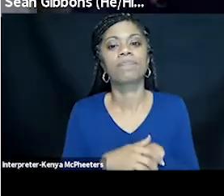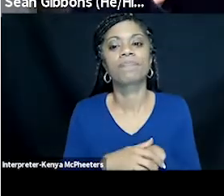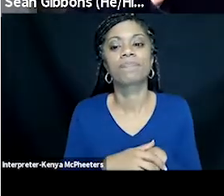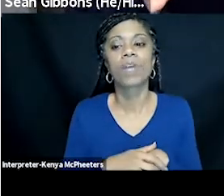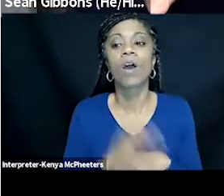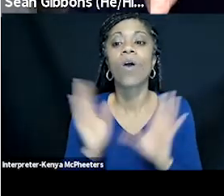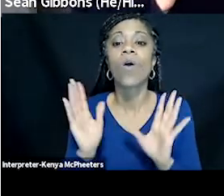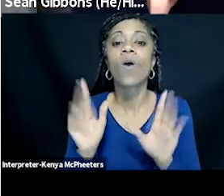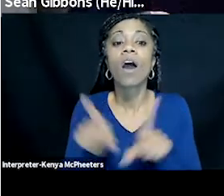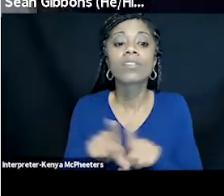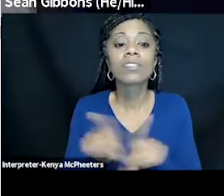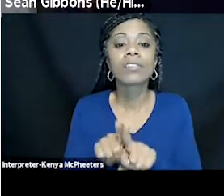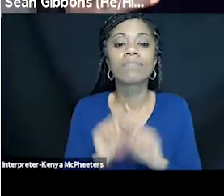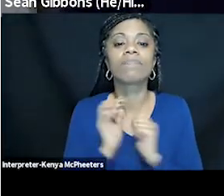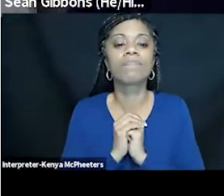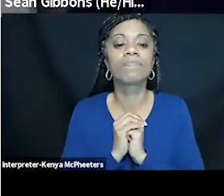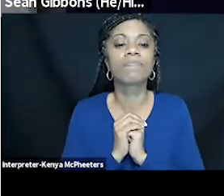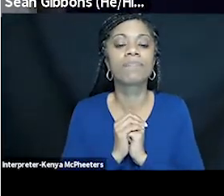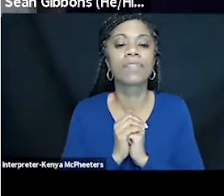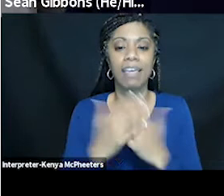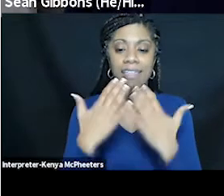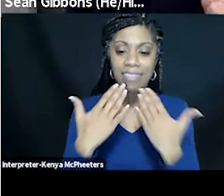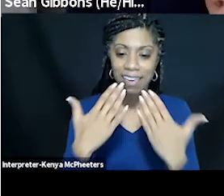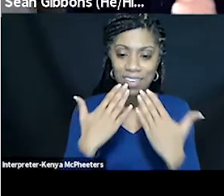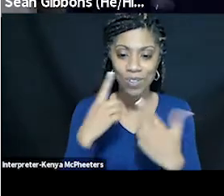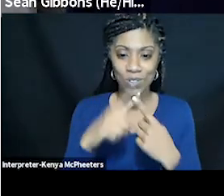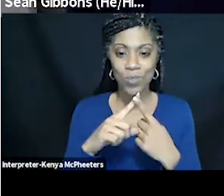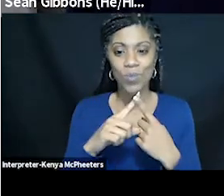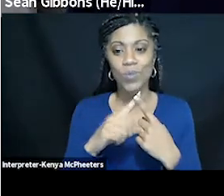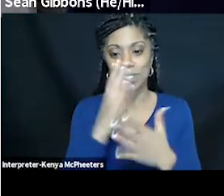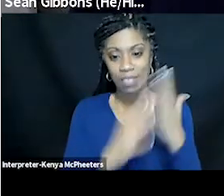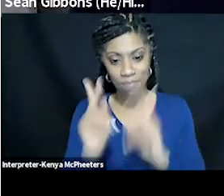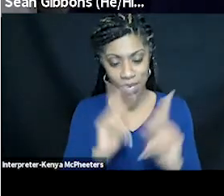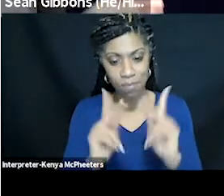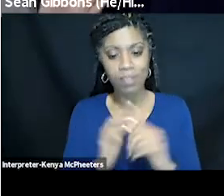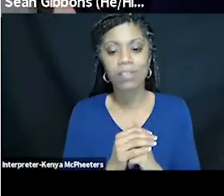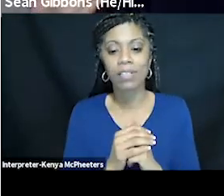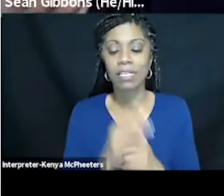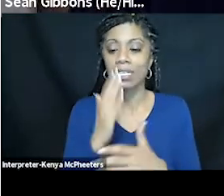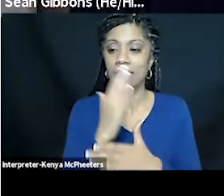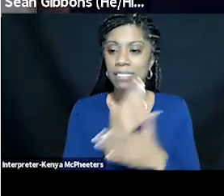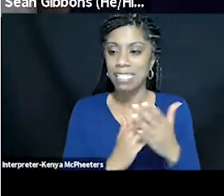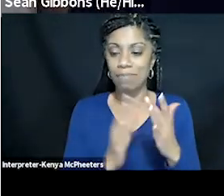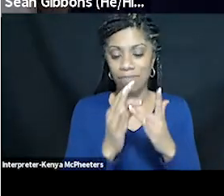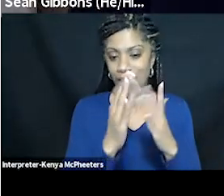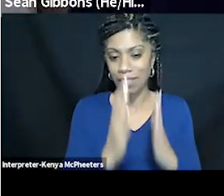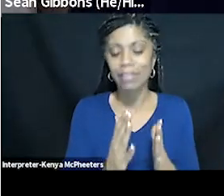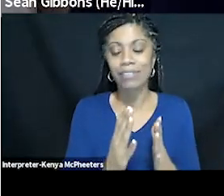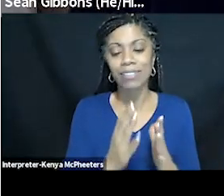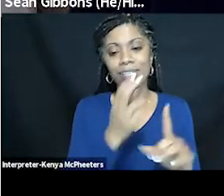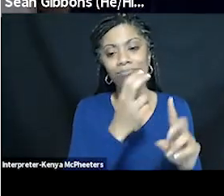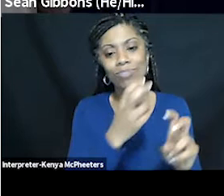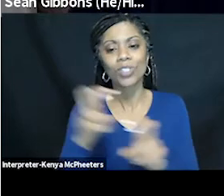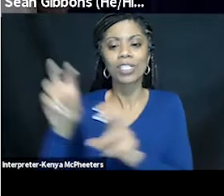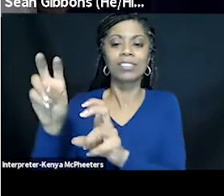say, excuse me, gang, get to say thank you to a few folks. So some of our leaders transition off. That just makes sense. It's a lot to constantly